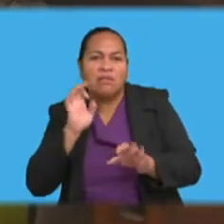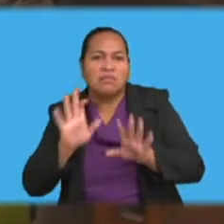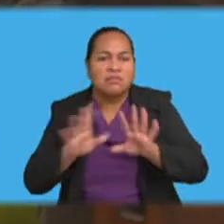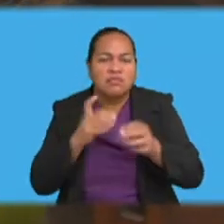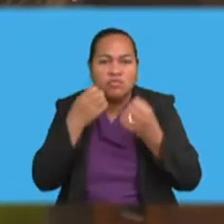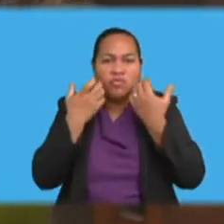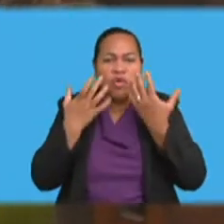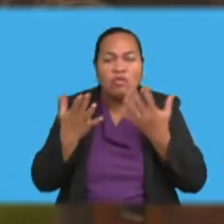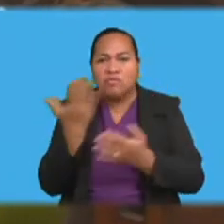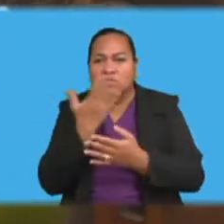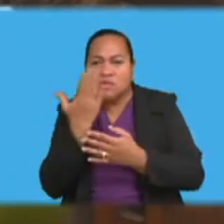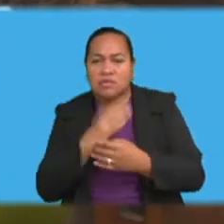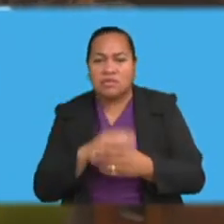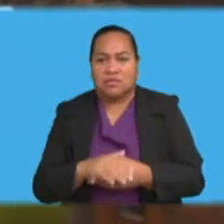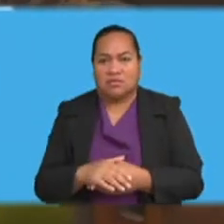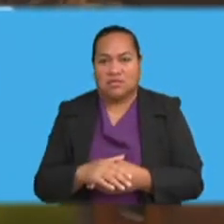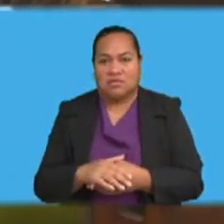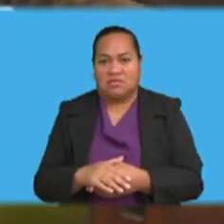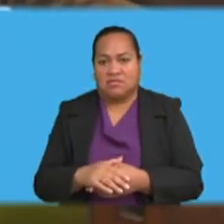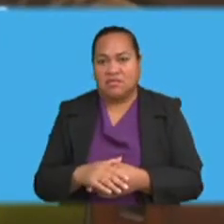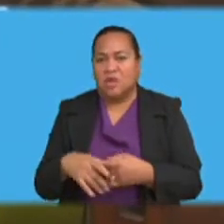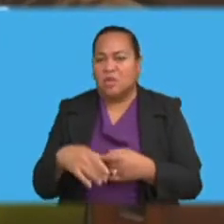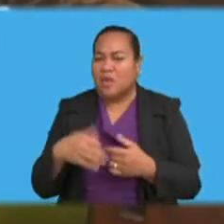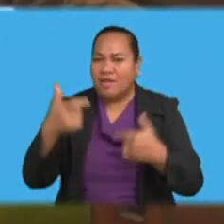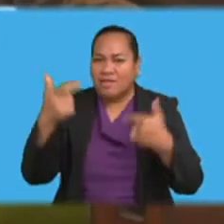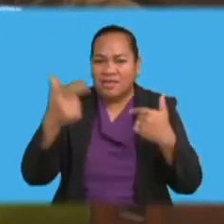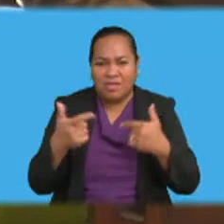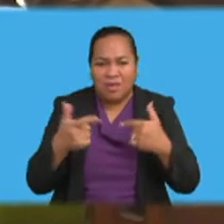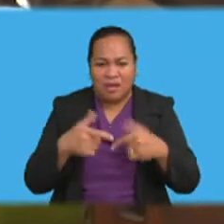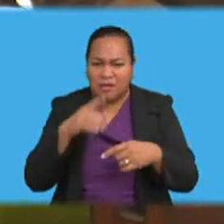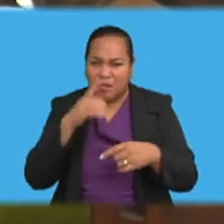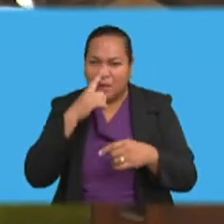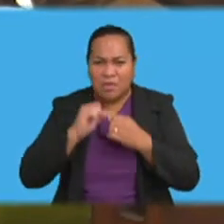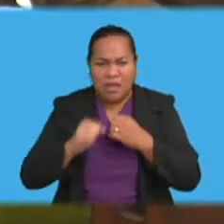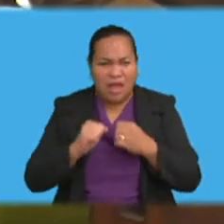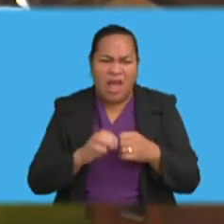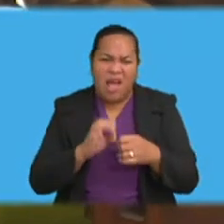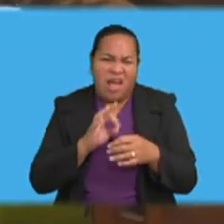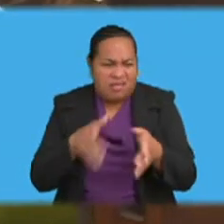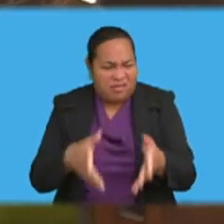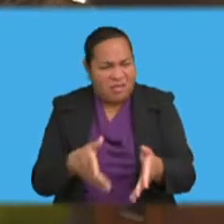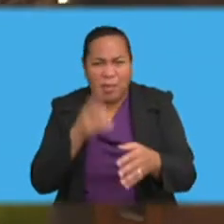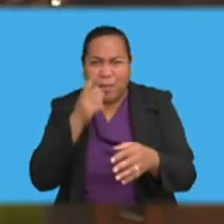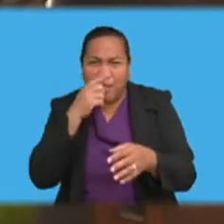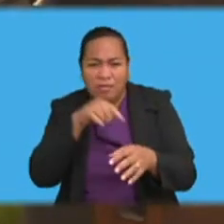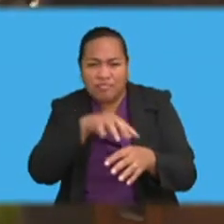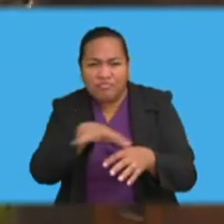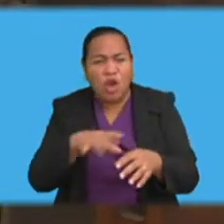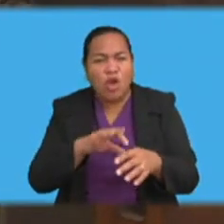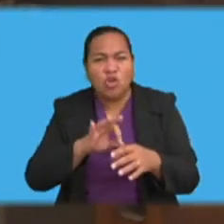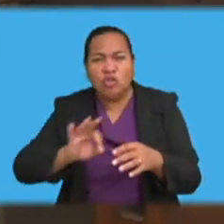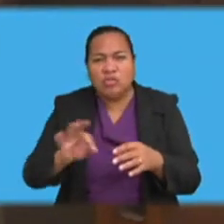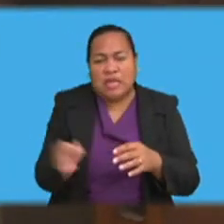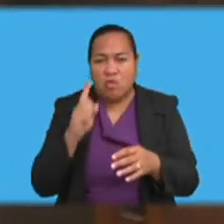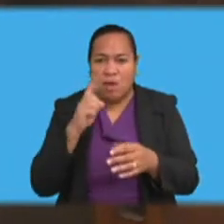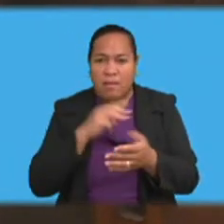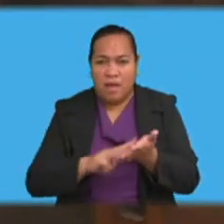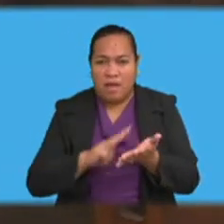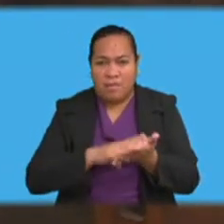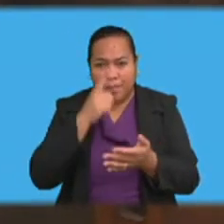providing. There is a limited pool of advertising in Fiji. We're not even 1 million people, which amongst others